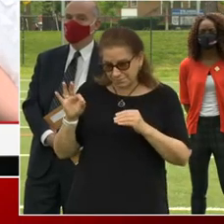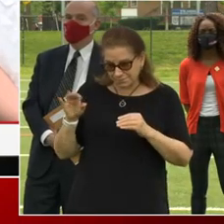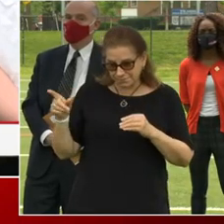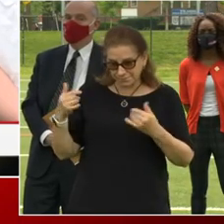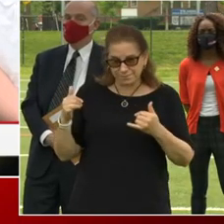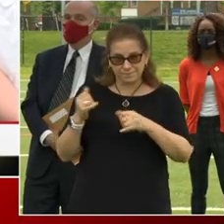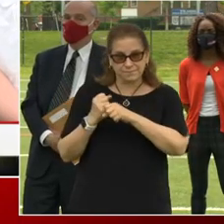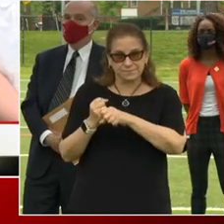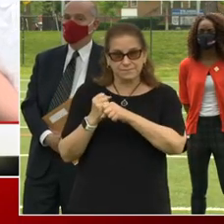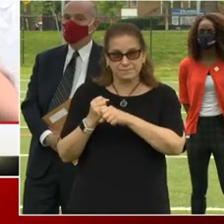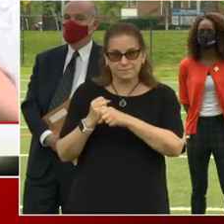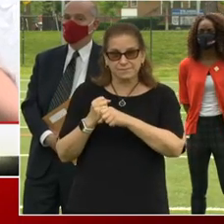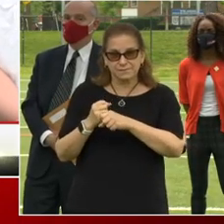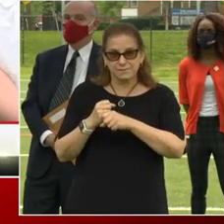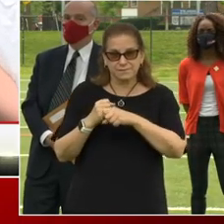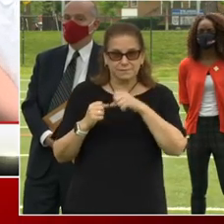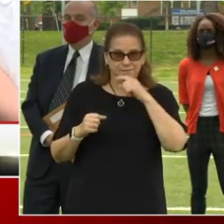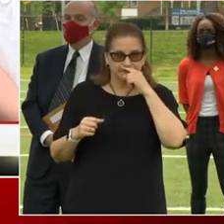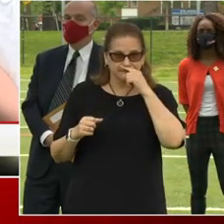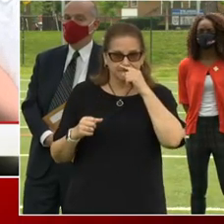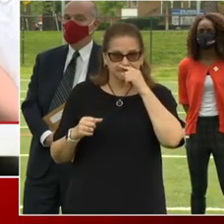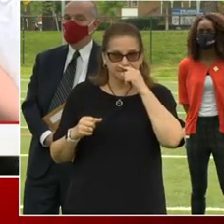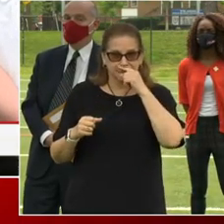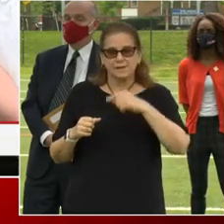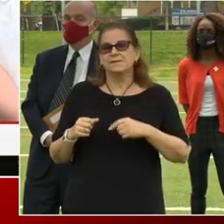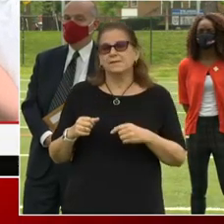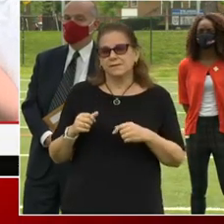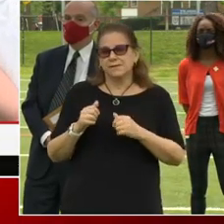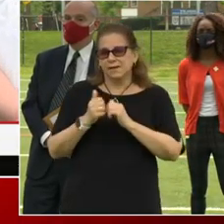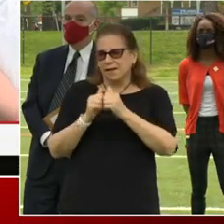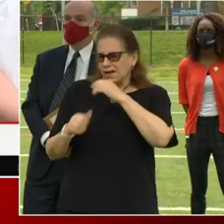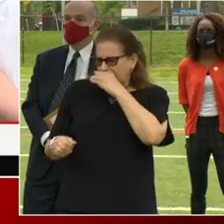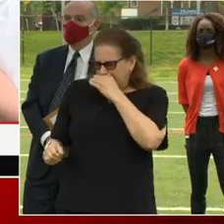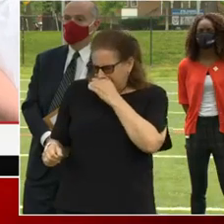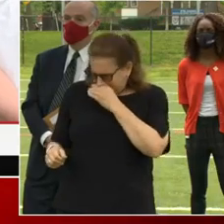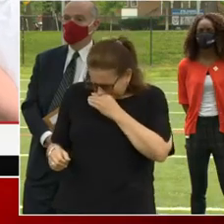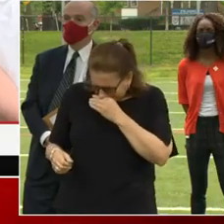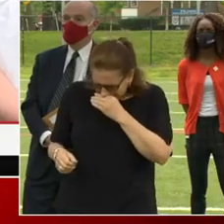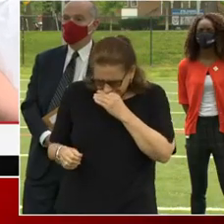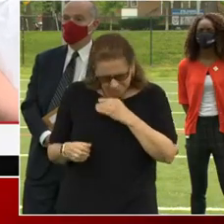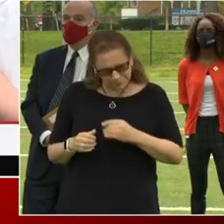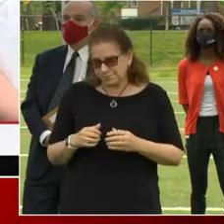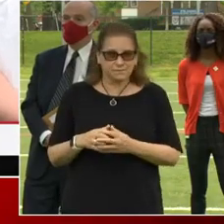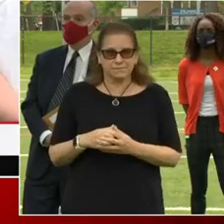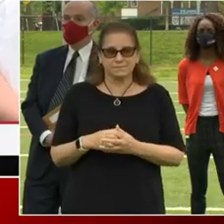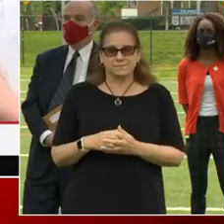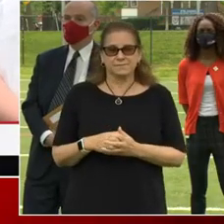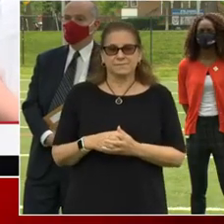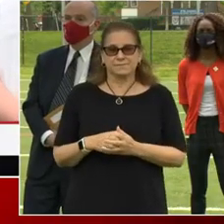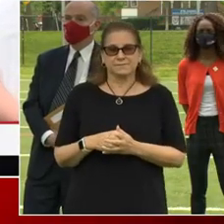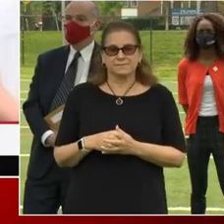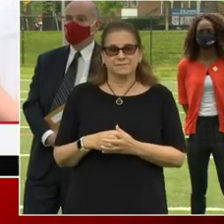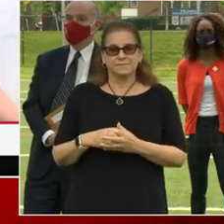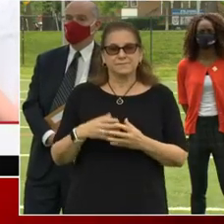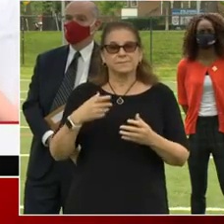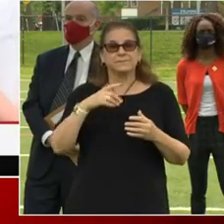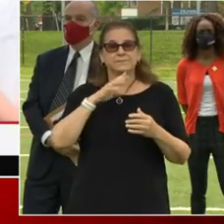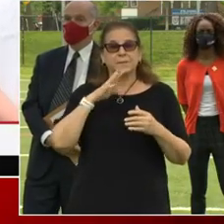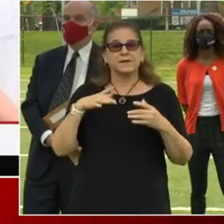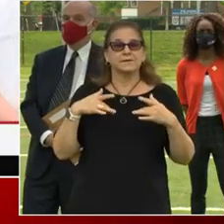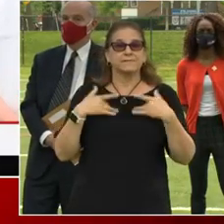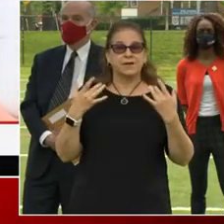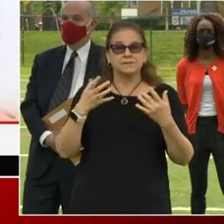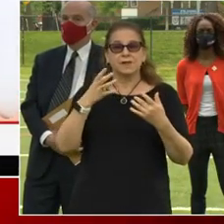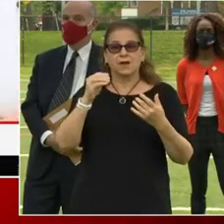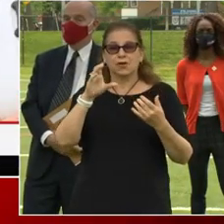day. So if we talk about crime, let's talk about preventing crime. And instead of you talking about defunding